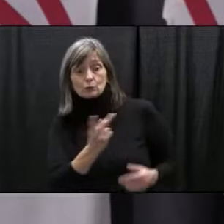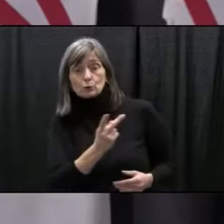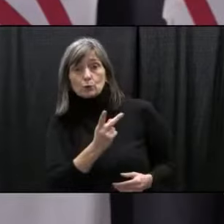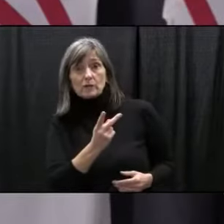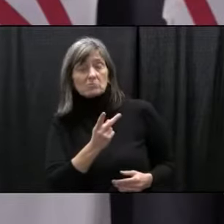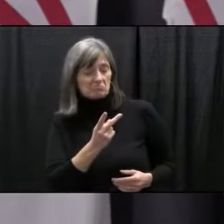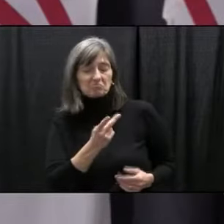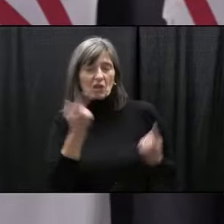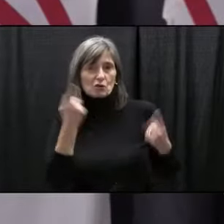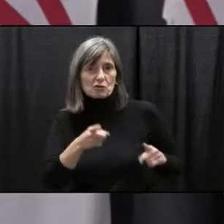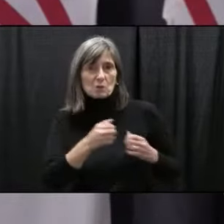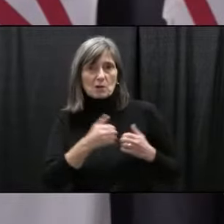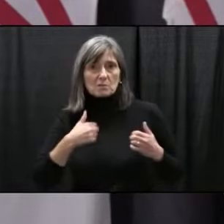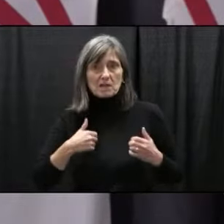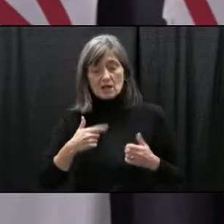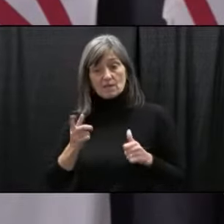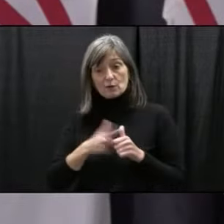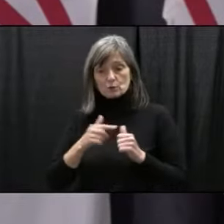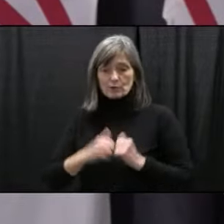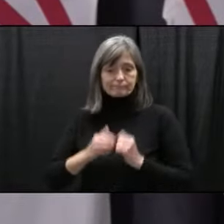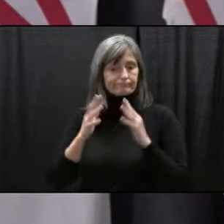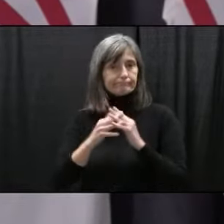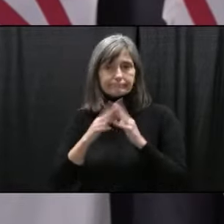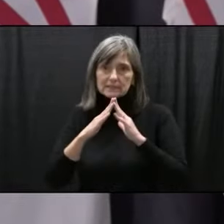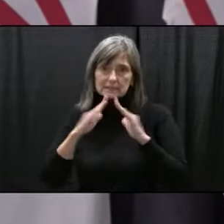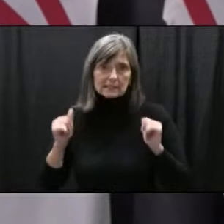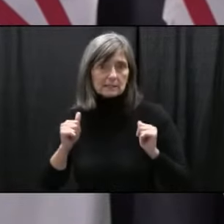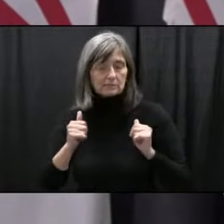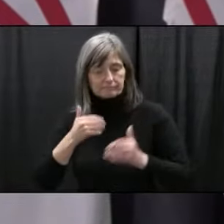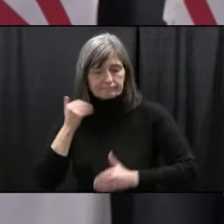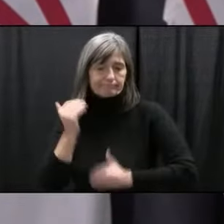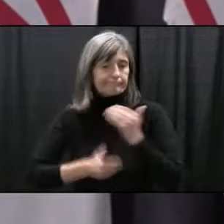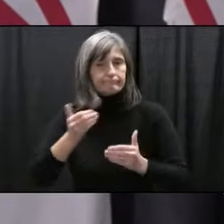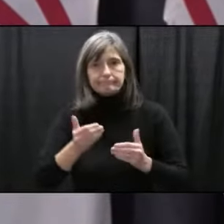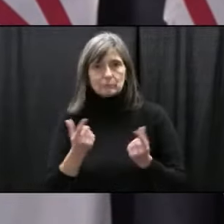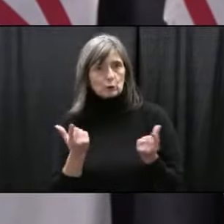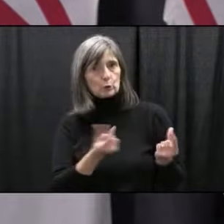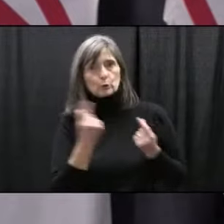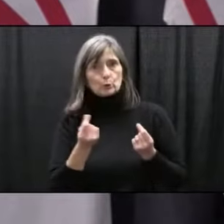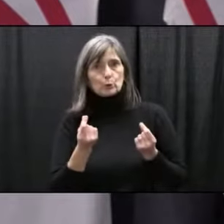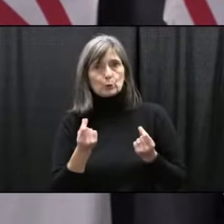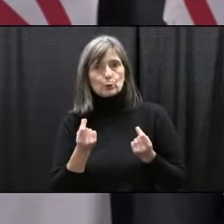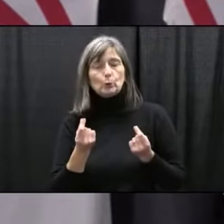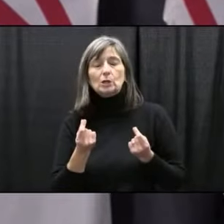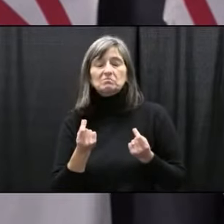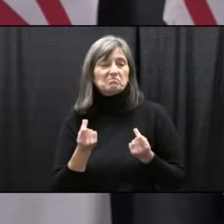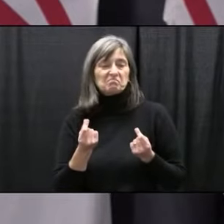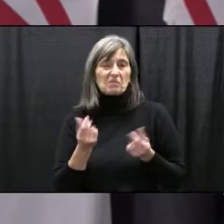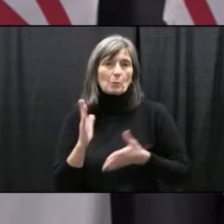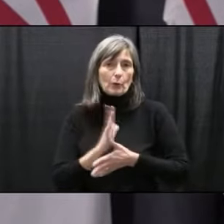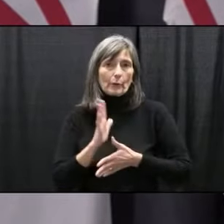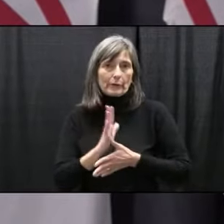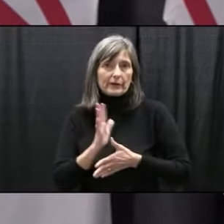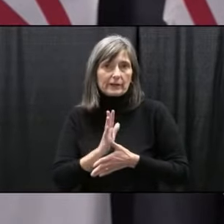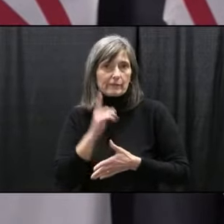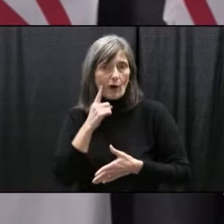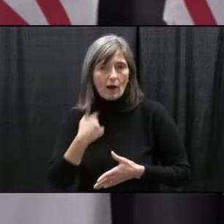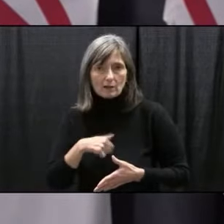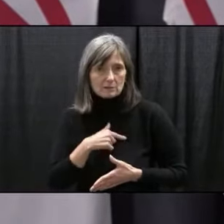ensuring that we are doing what we need to with respect to getting the system